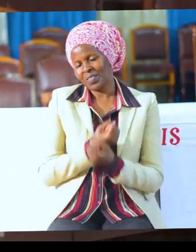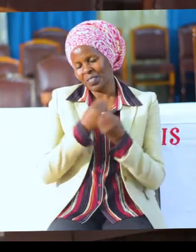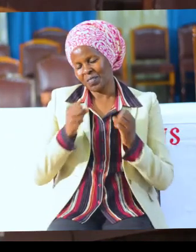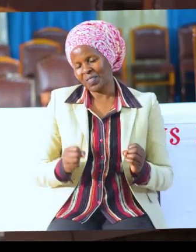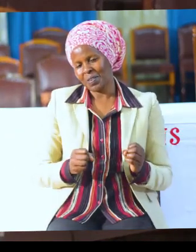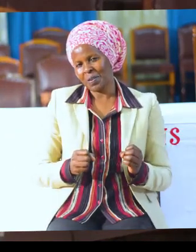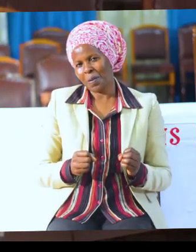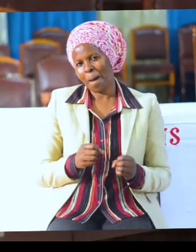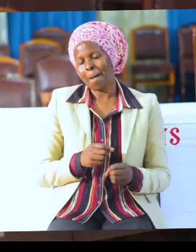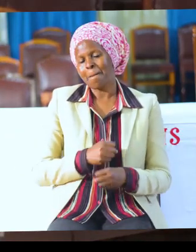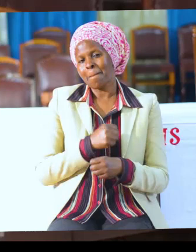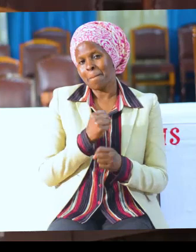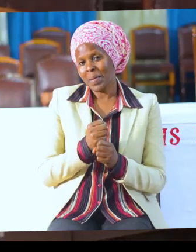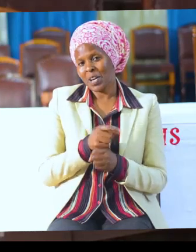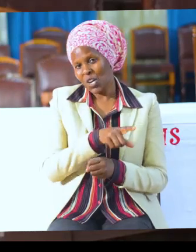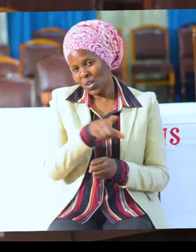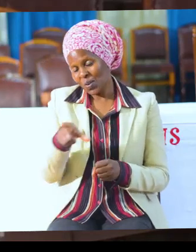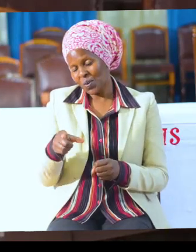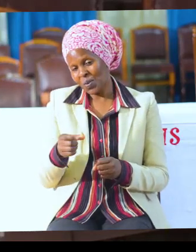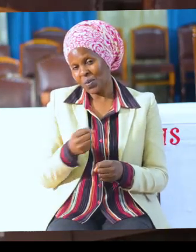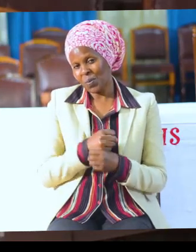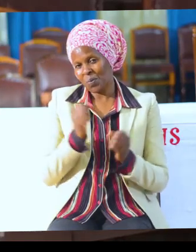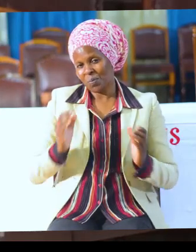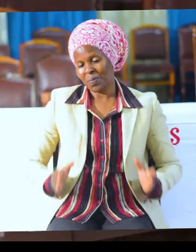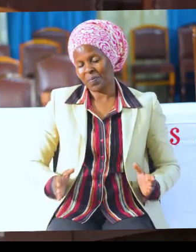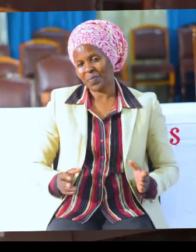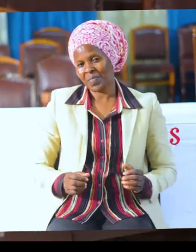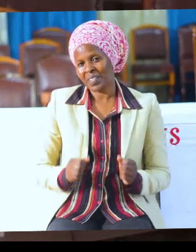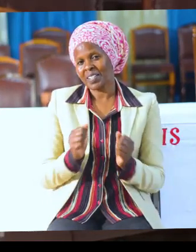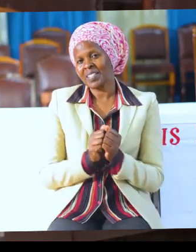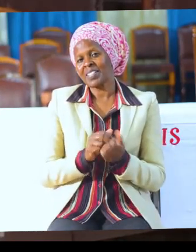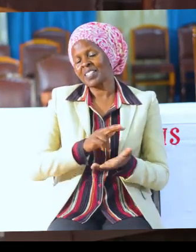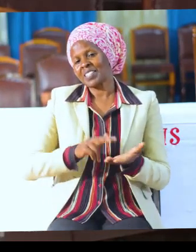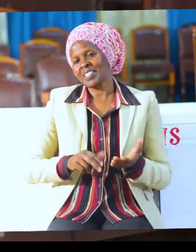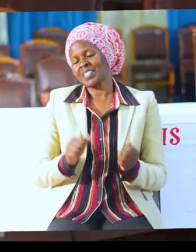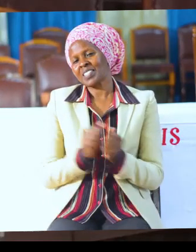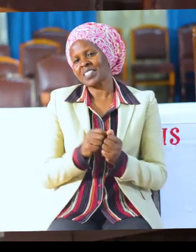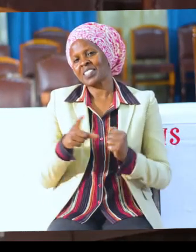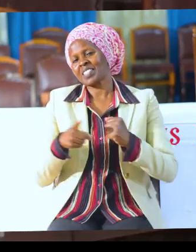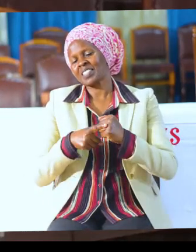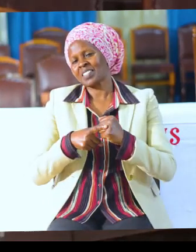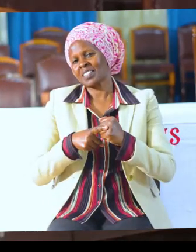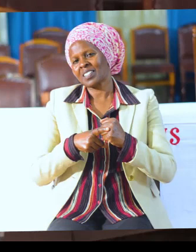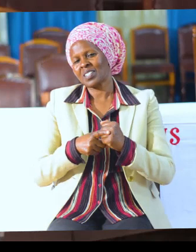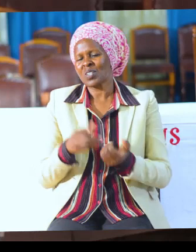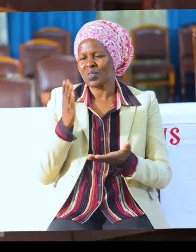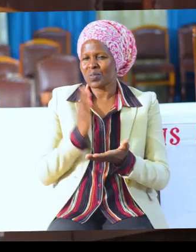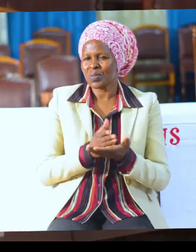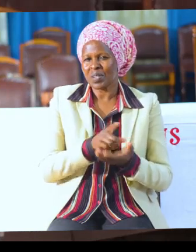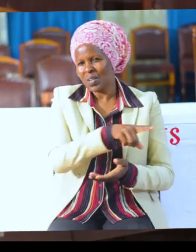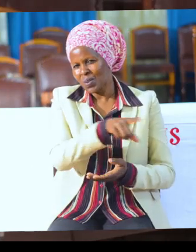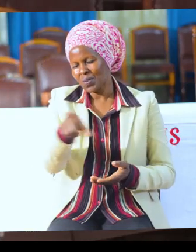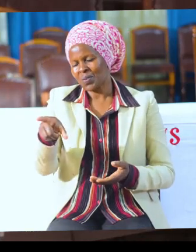automatically makes you a servant of God. And again, the psalmist in verse 16 is saying, truly I am your servant,